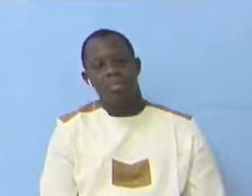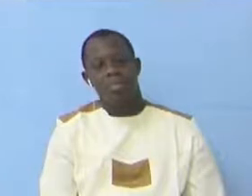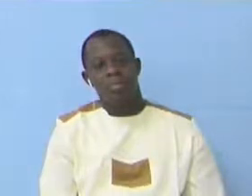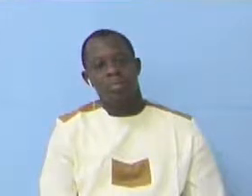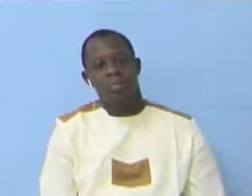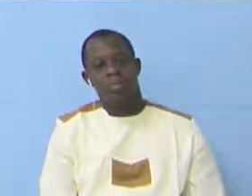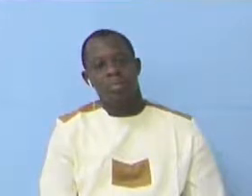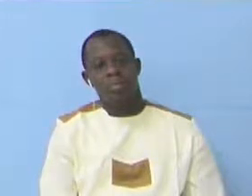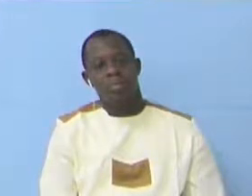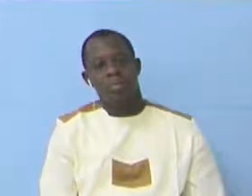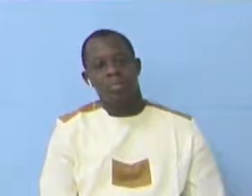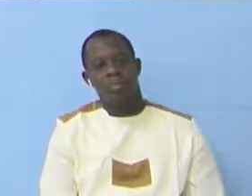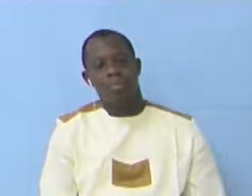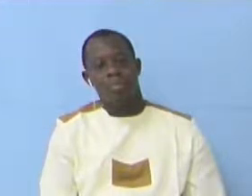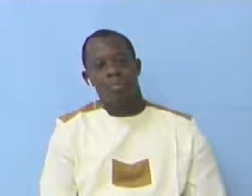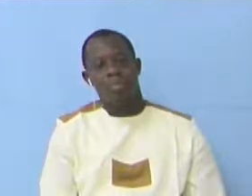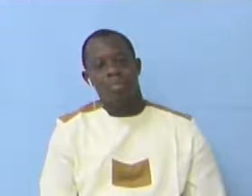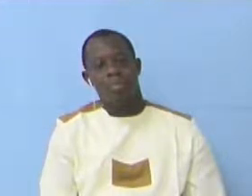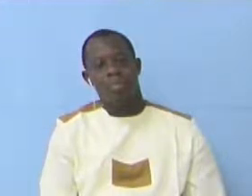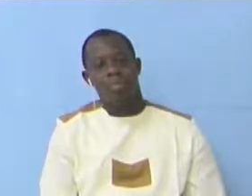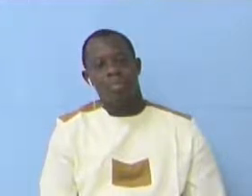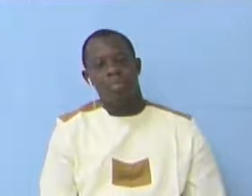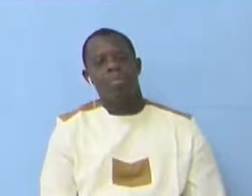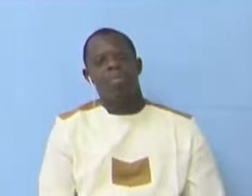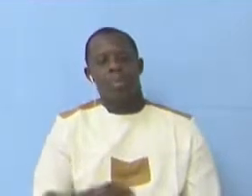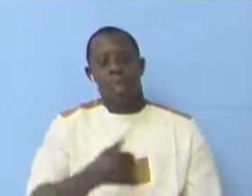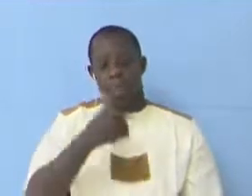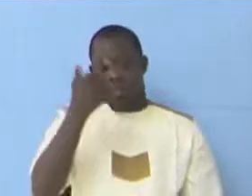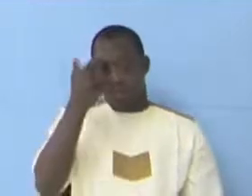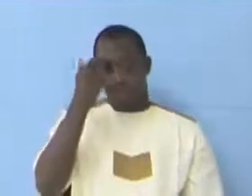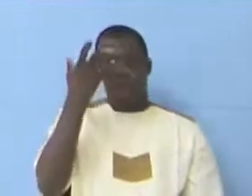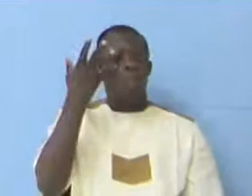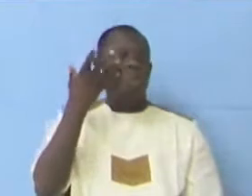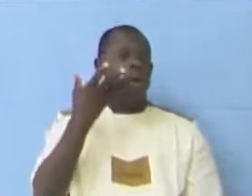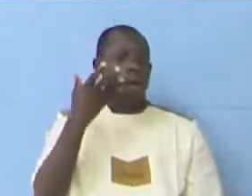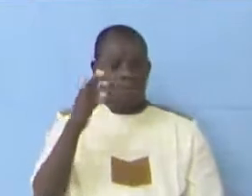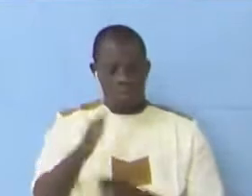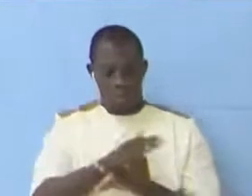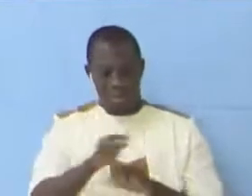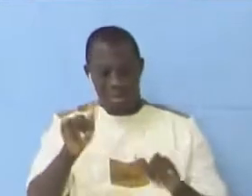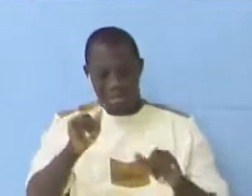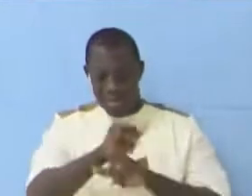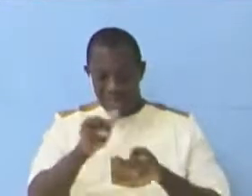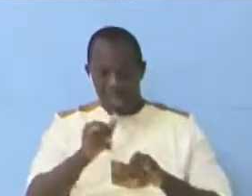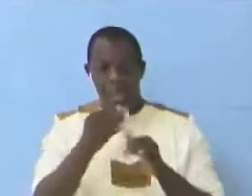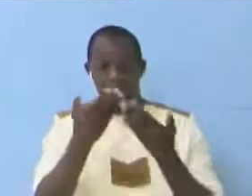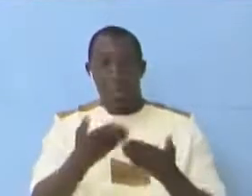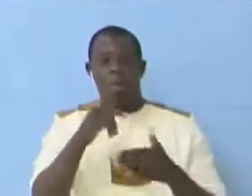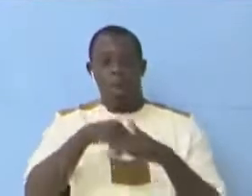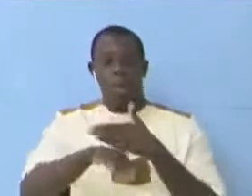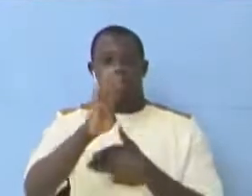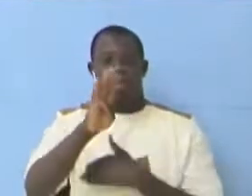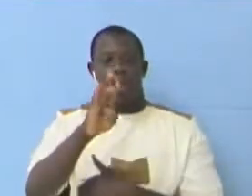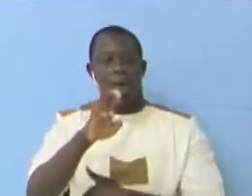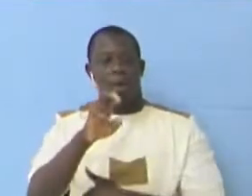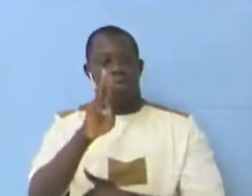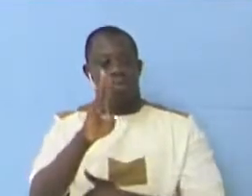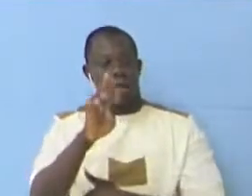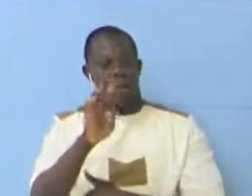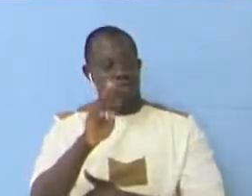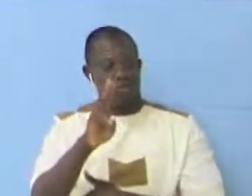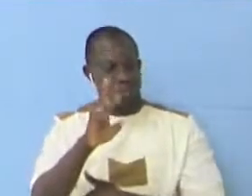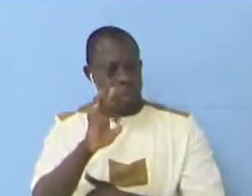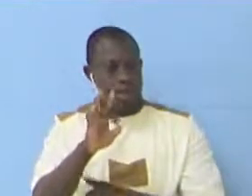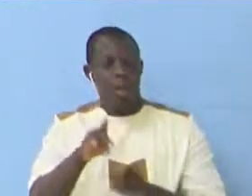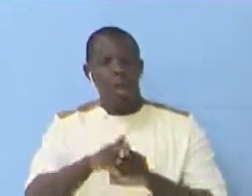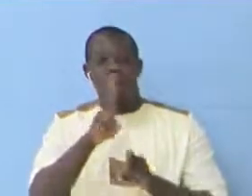thank you. I think when I was still in Budfoot, the head of counter-espionage called